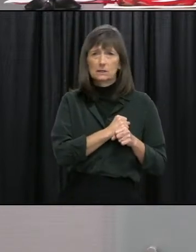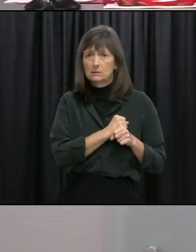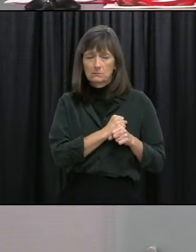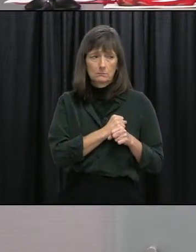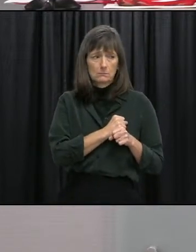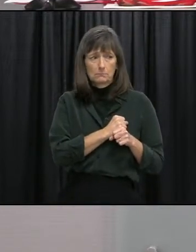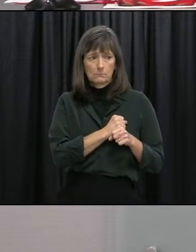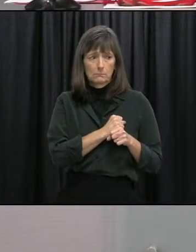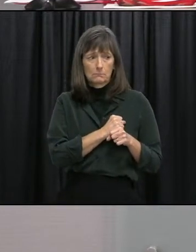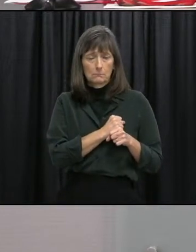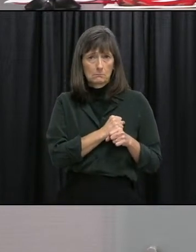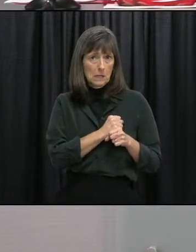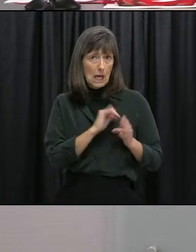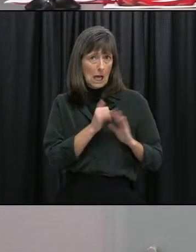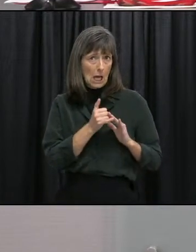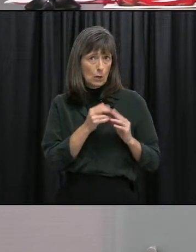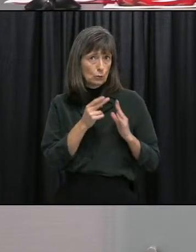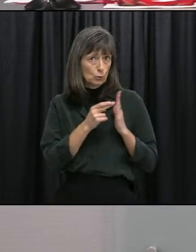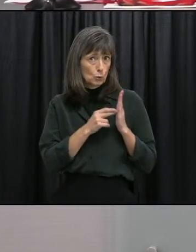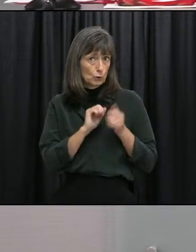growth in the whole province.